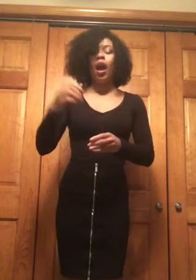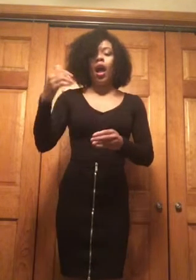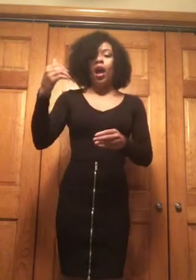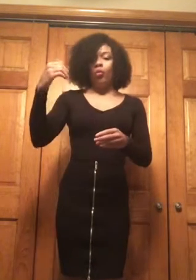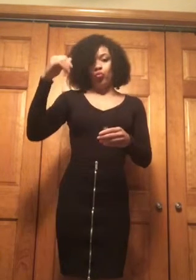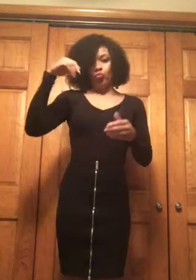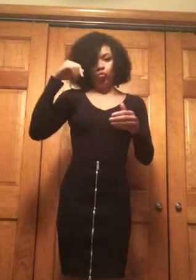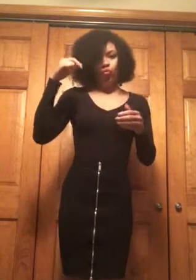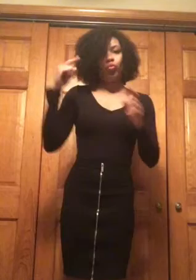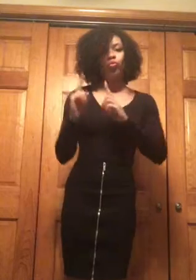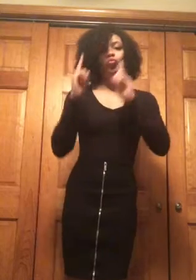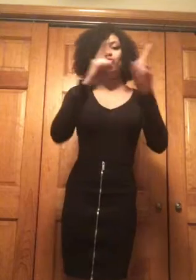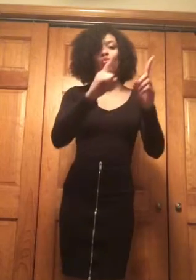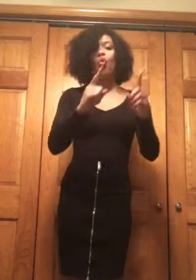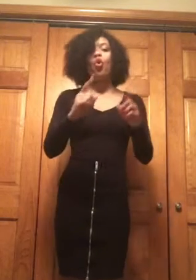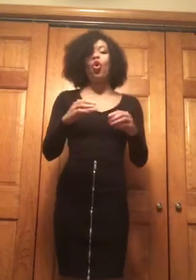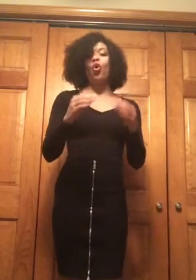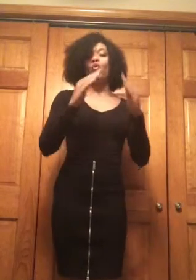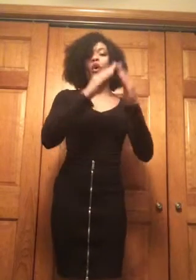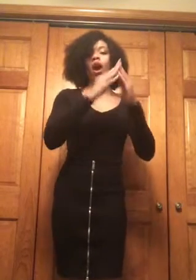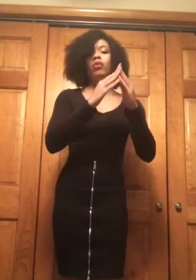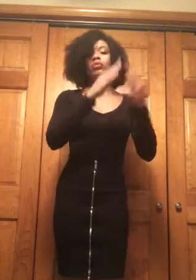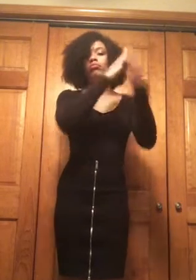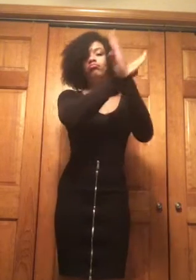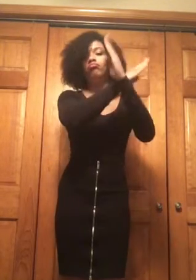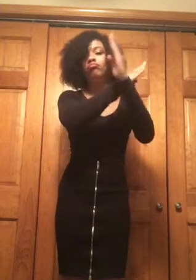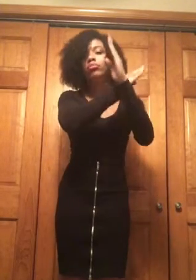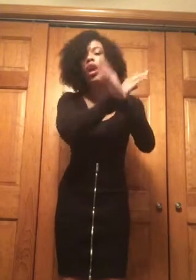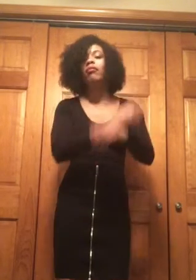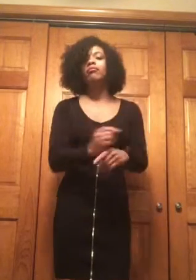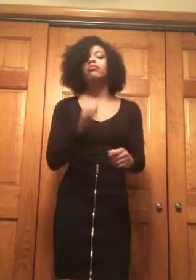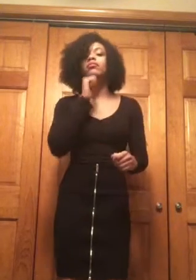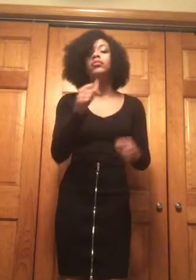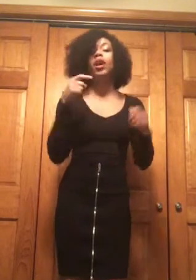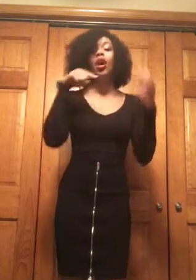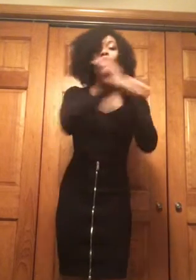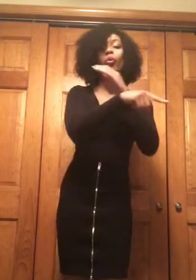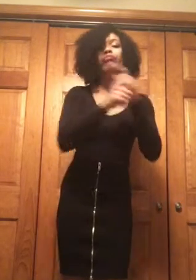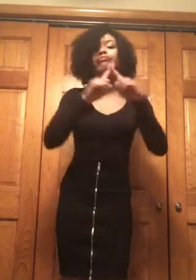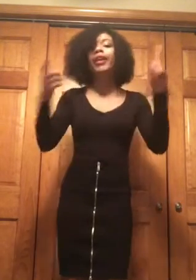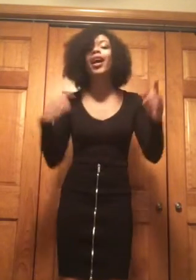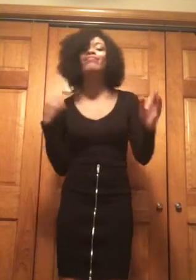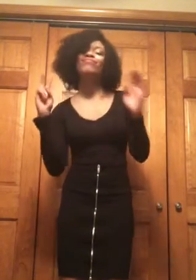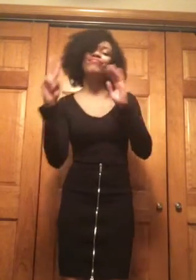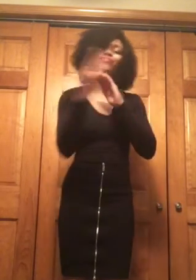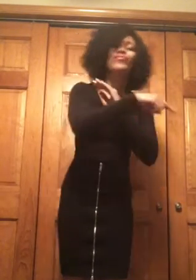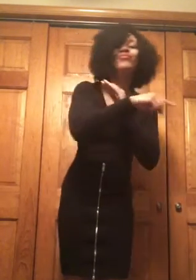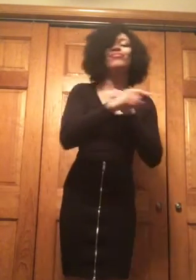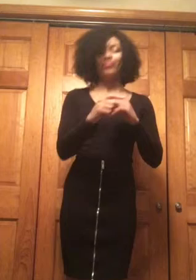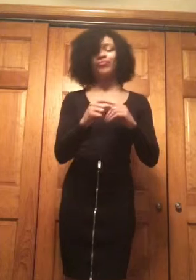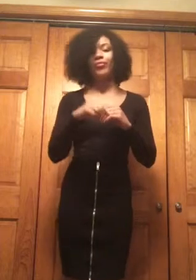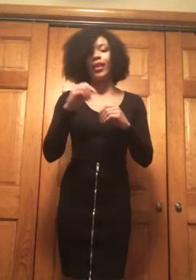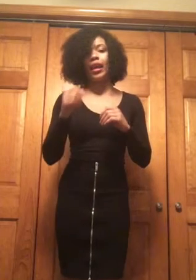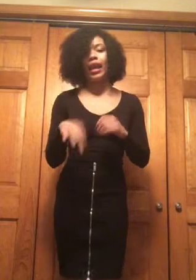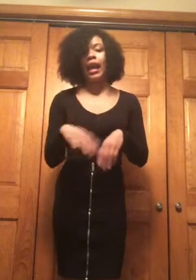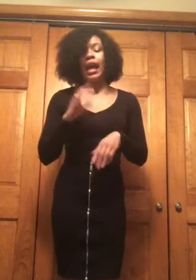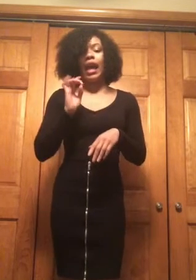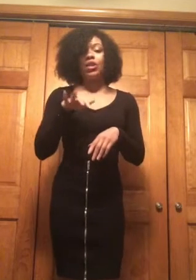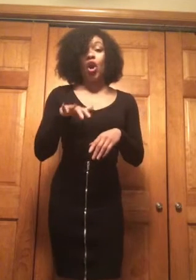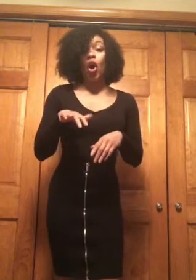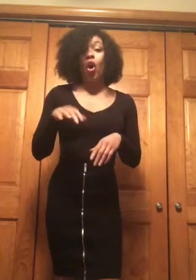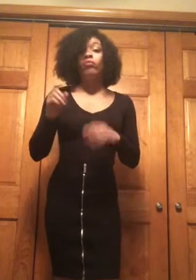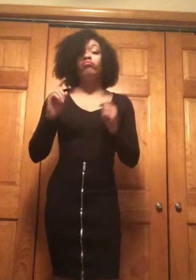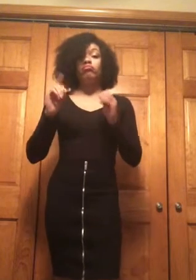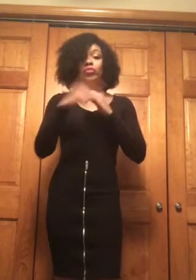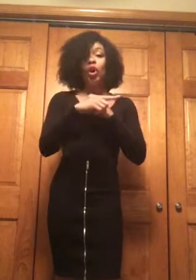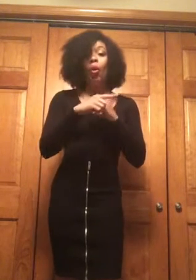So anyway, I'm running because the guards who are chasing us, this is how we used to get our thrills, the guards are chasing us in their